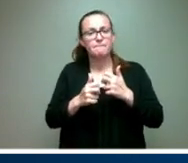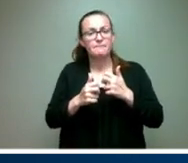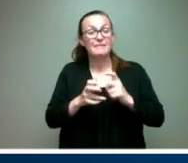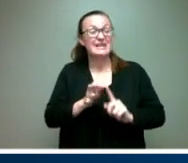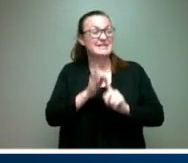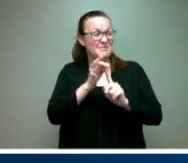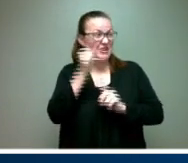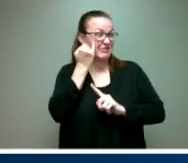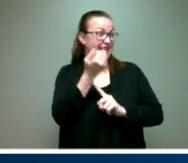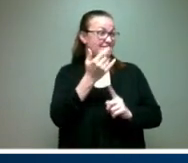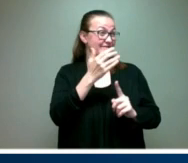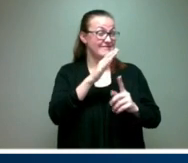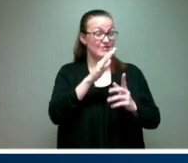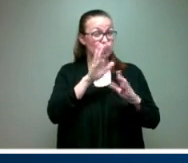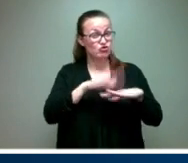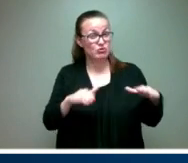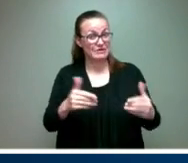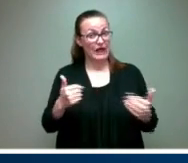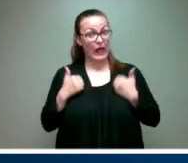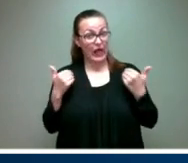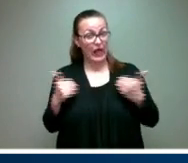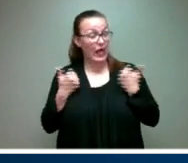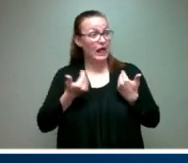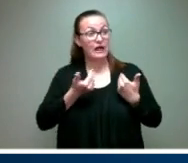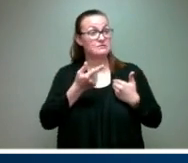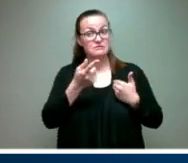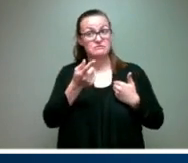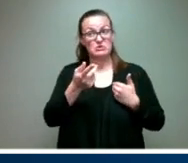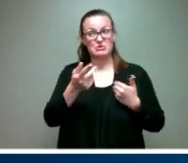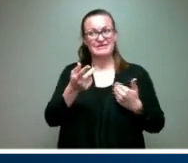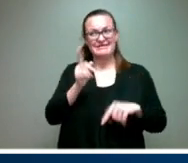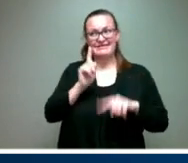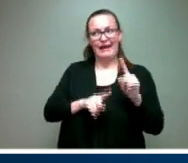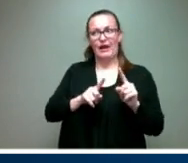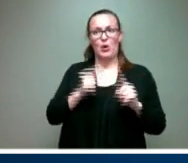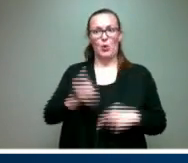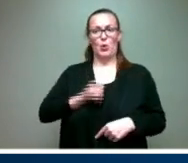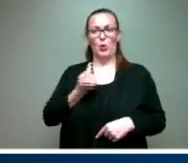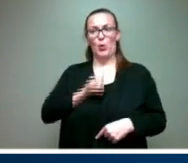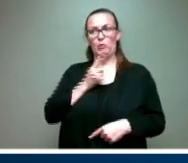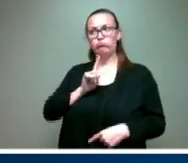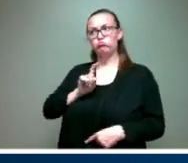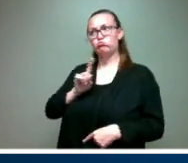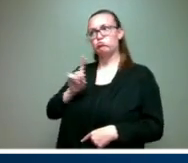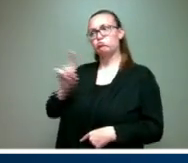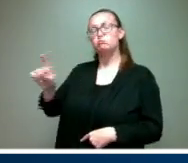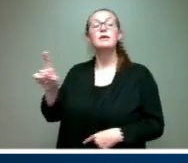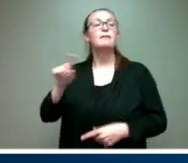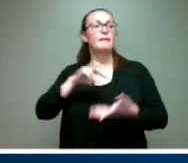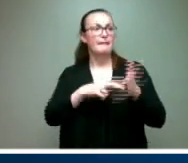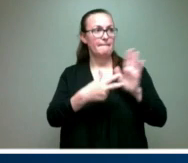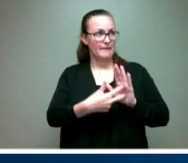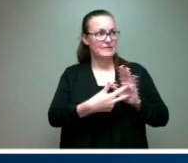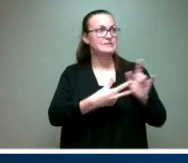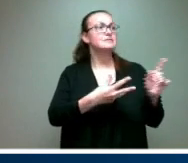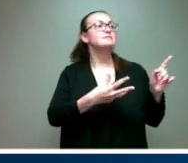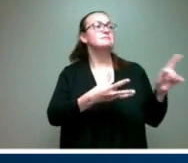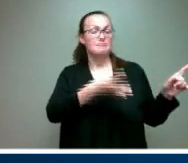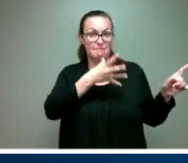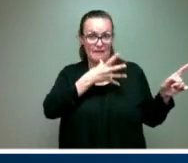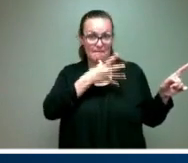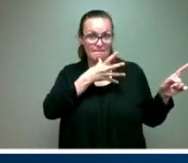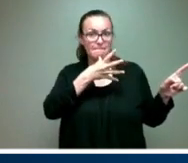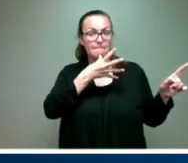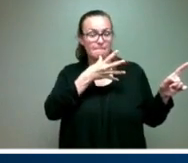or she is not comfortable sending them to our feeding sites. Then she can, on her break and when she has time,